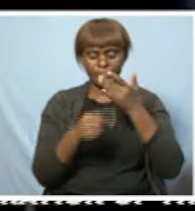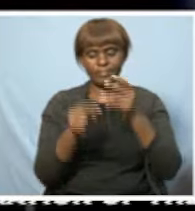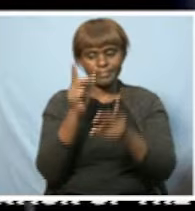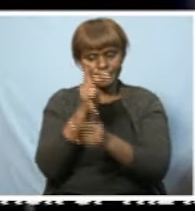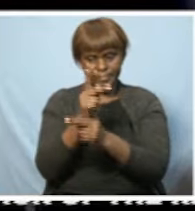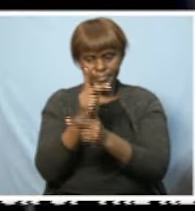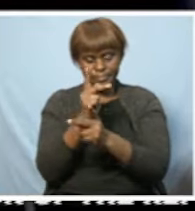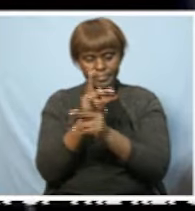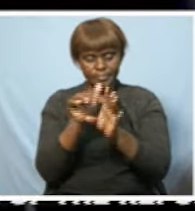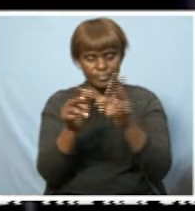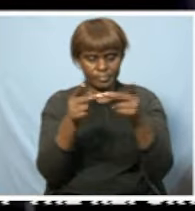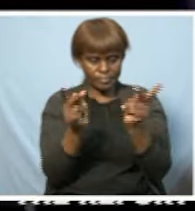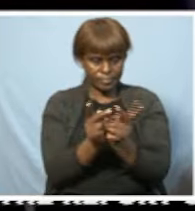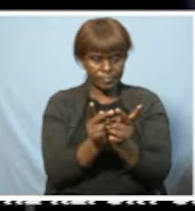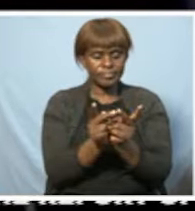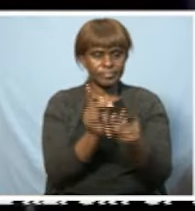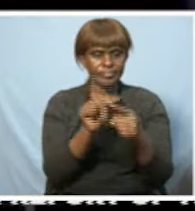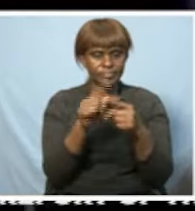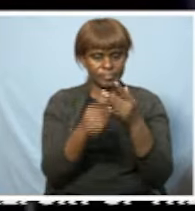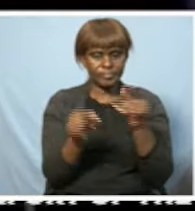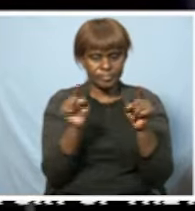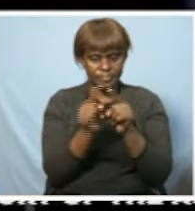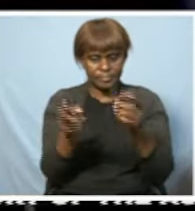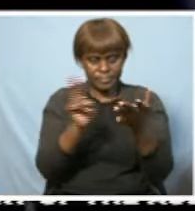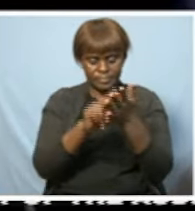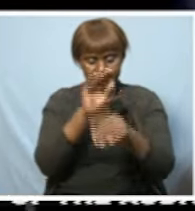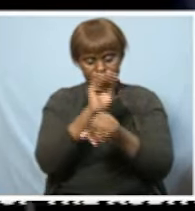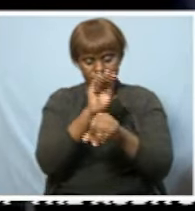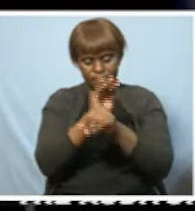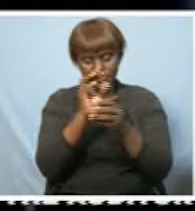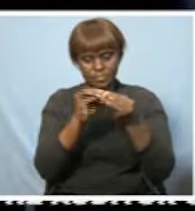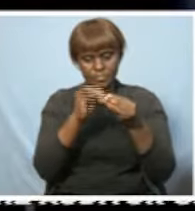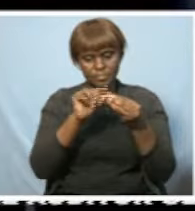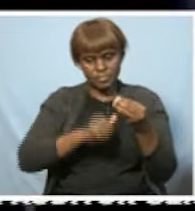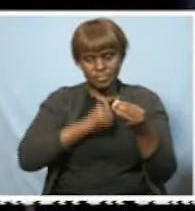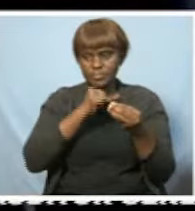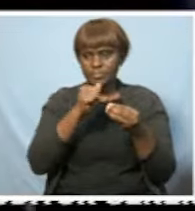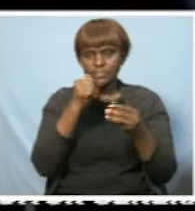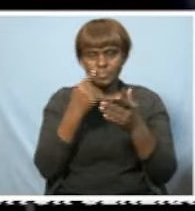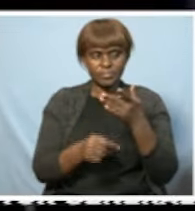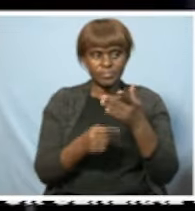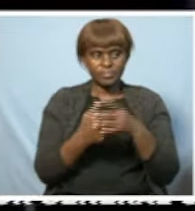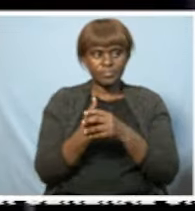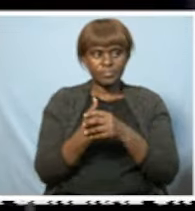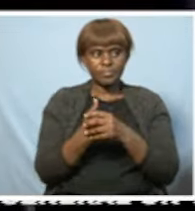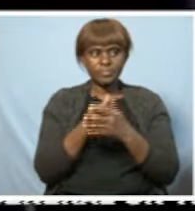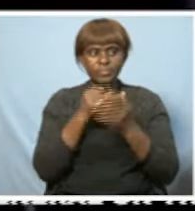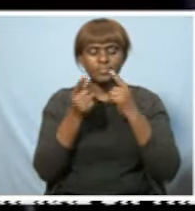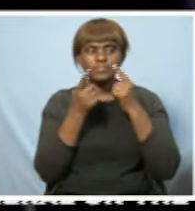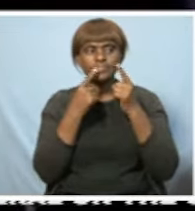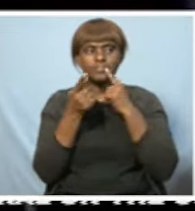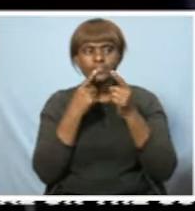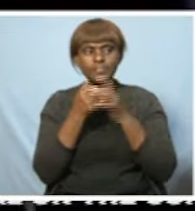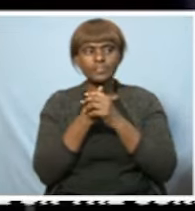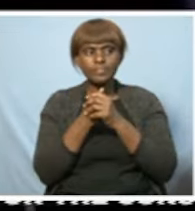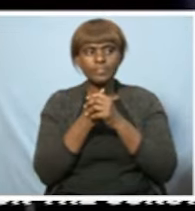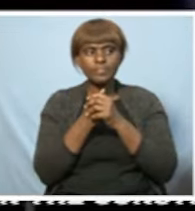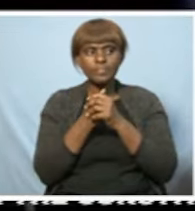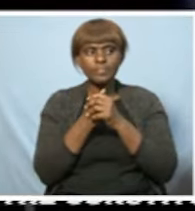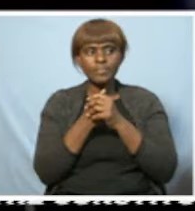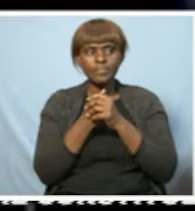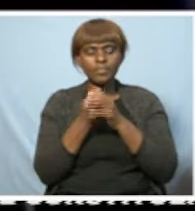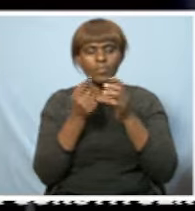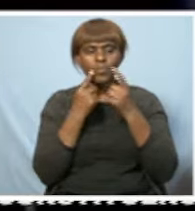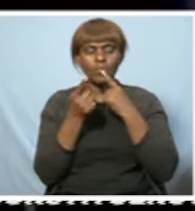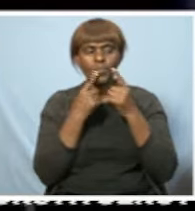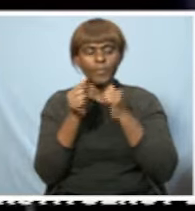these facilities. But emphasis again is, we don't talk of, just like we talk of a health post, we just don't talk of a building, we talk of a